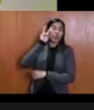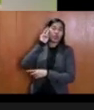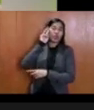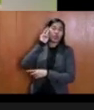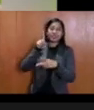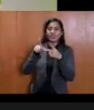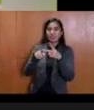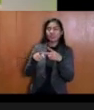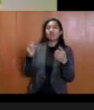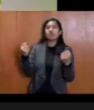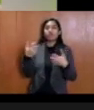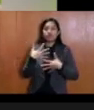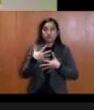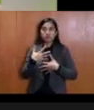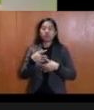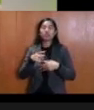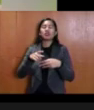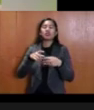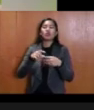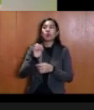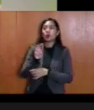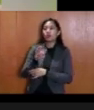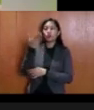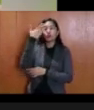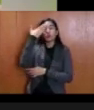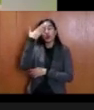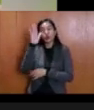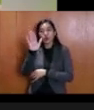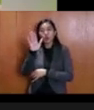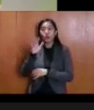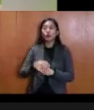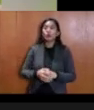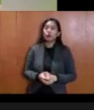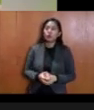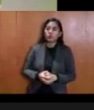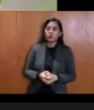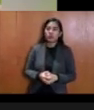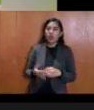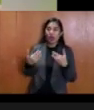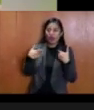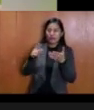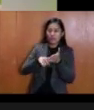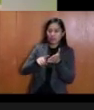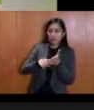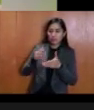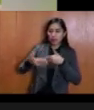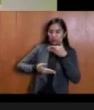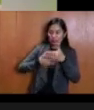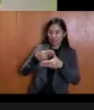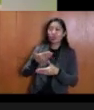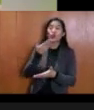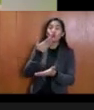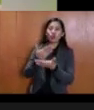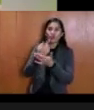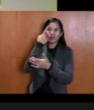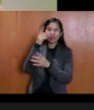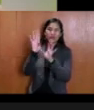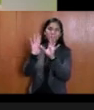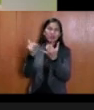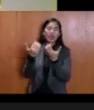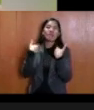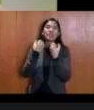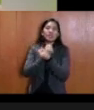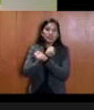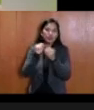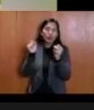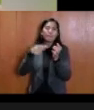afraid. Third, they don't know that actually going through the verification process will be good for them because there will be safe and